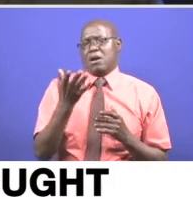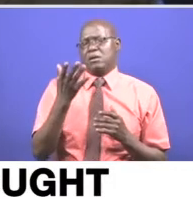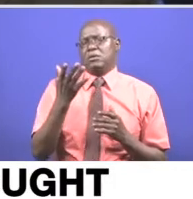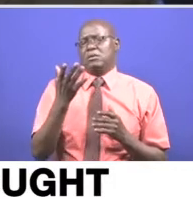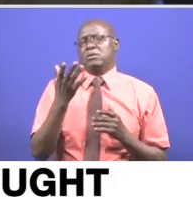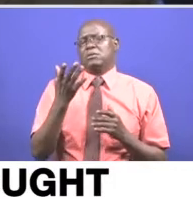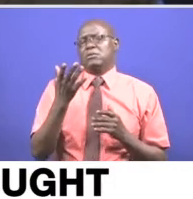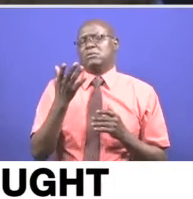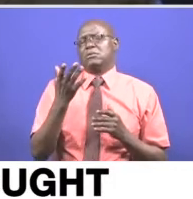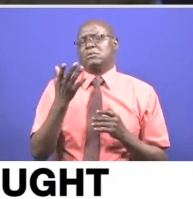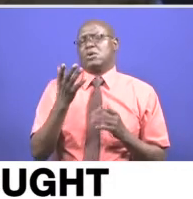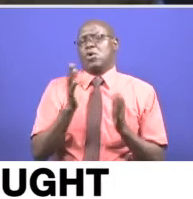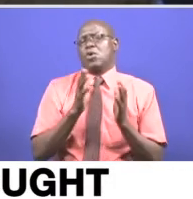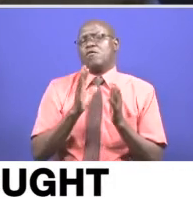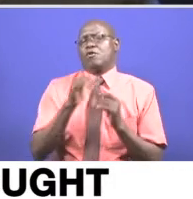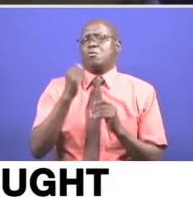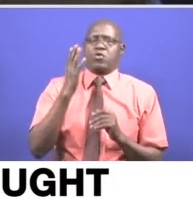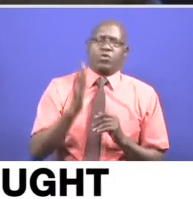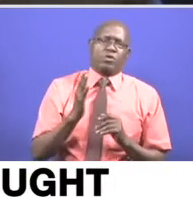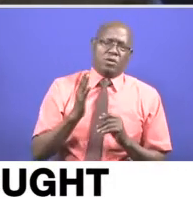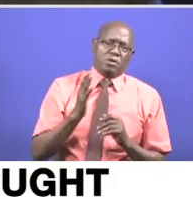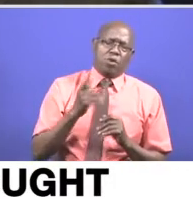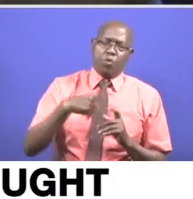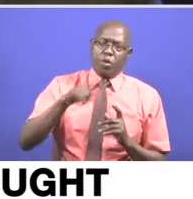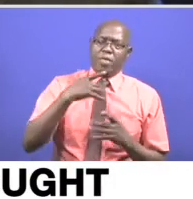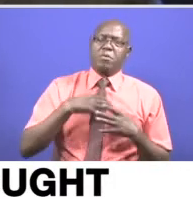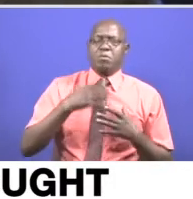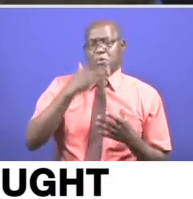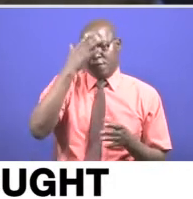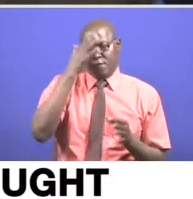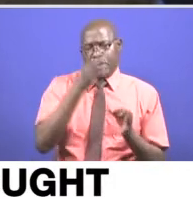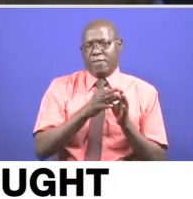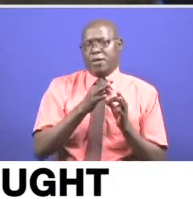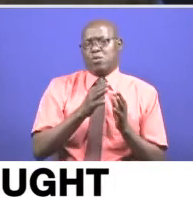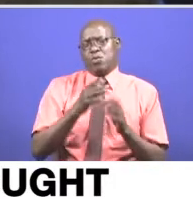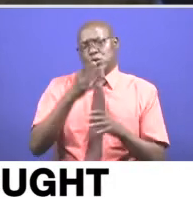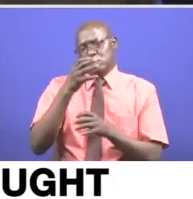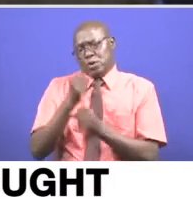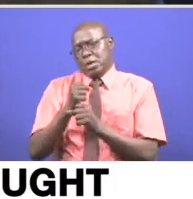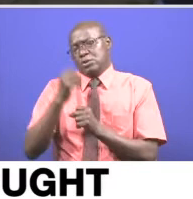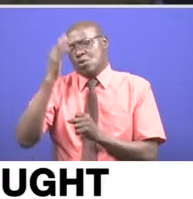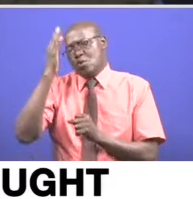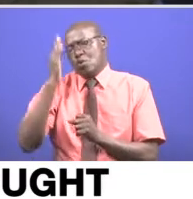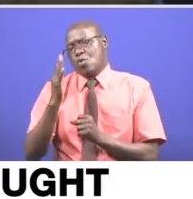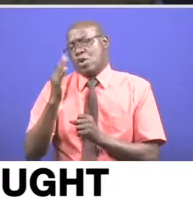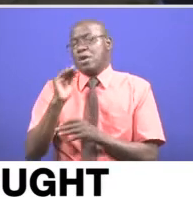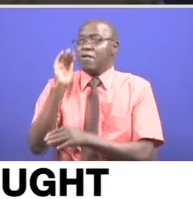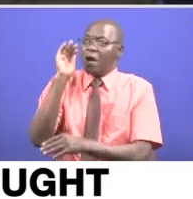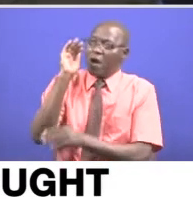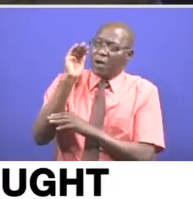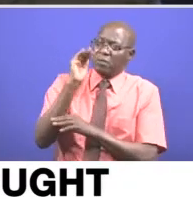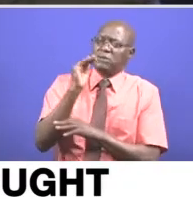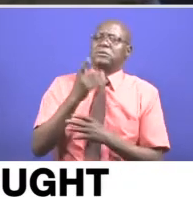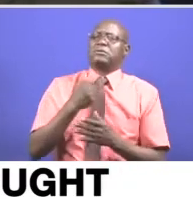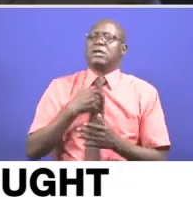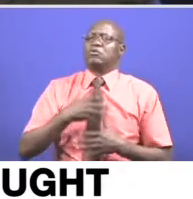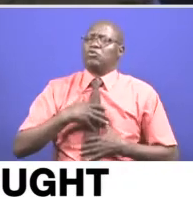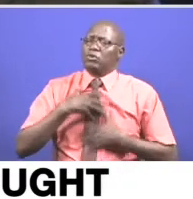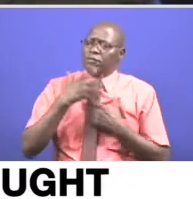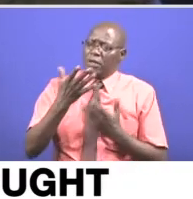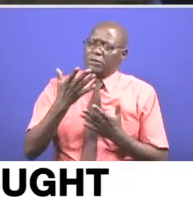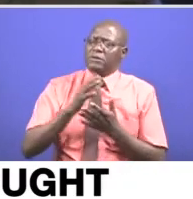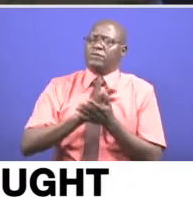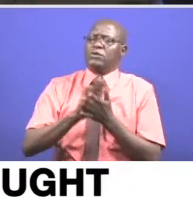So we are a people of faith, and we are trusting that God, if we beseech him and repent, as he says in that